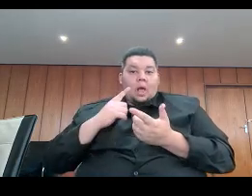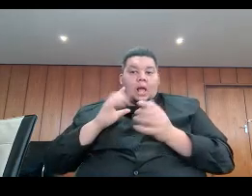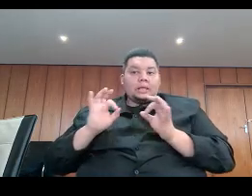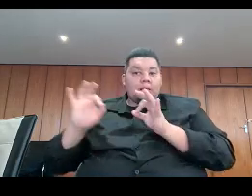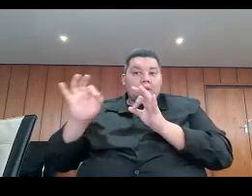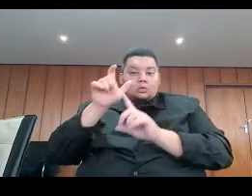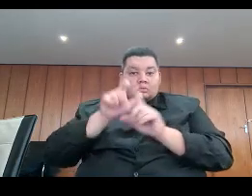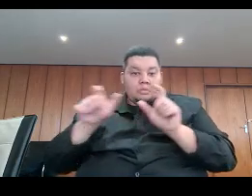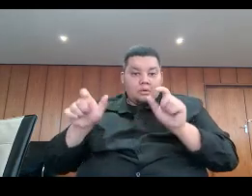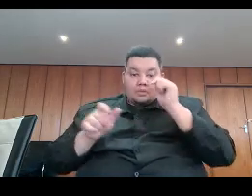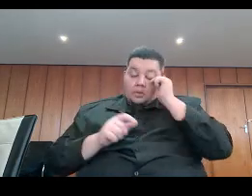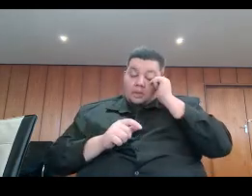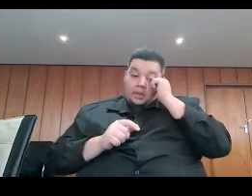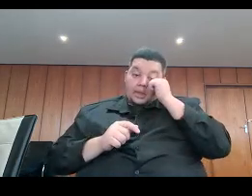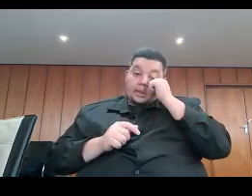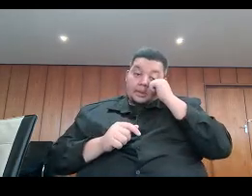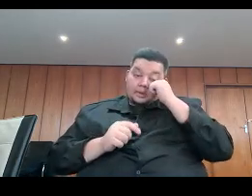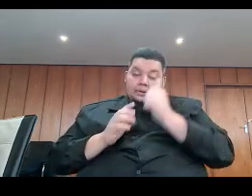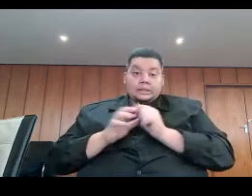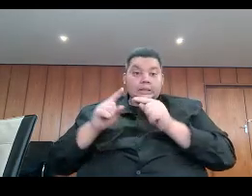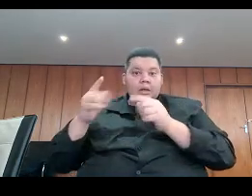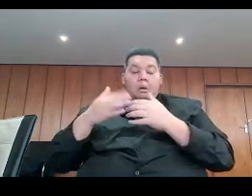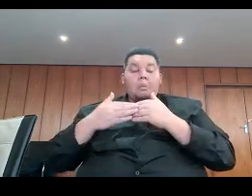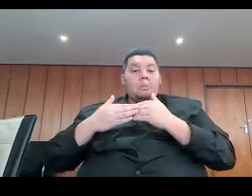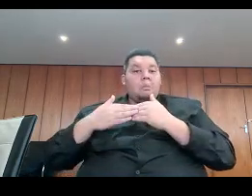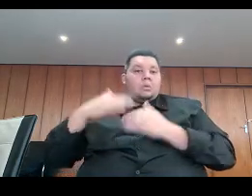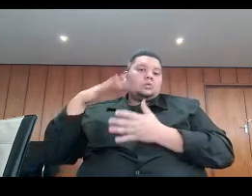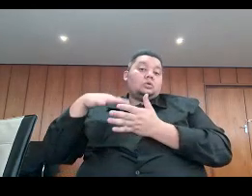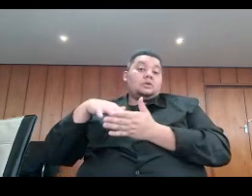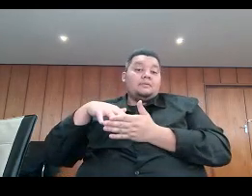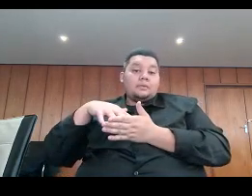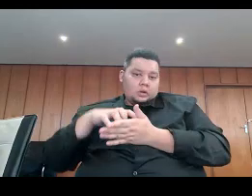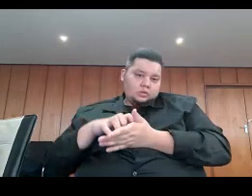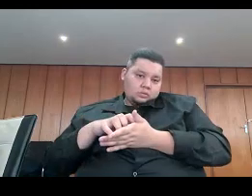are the most vulnerable